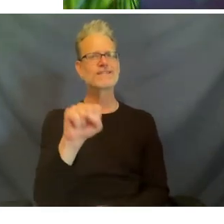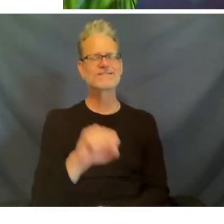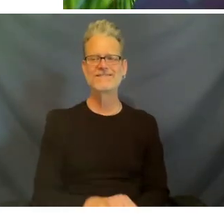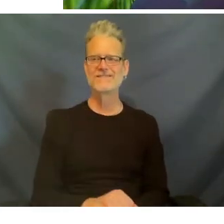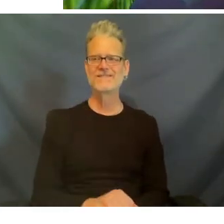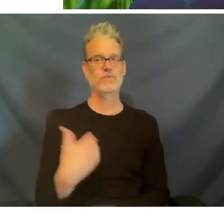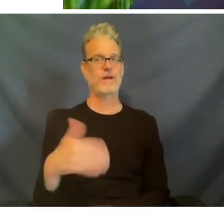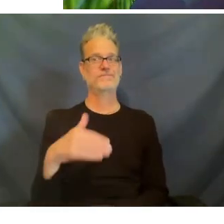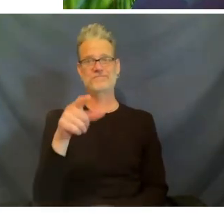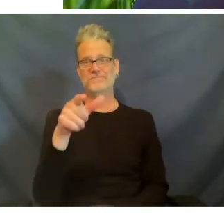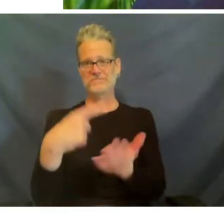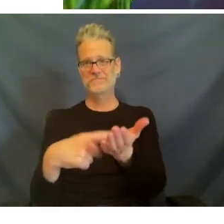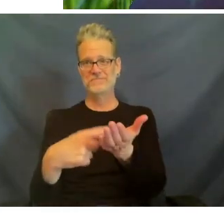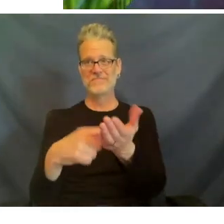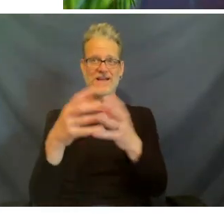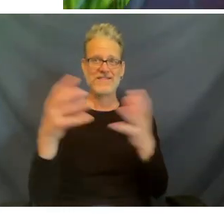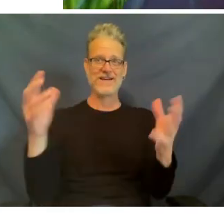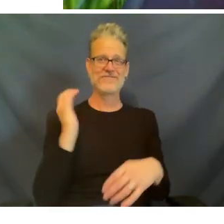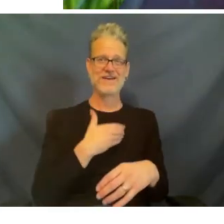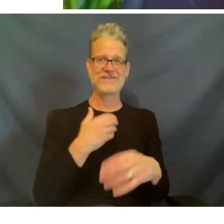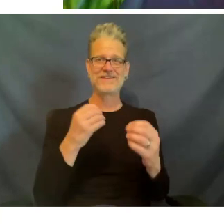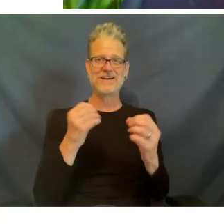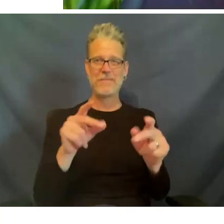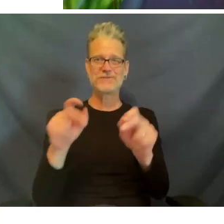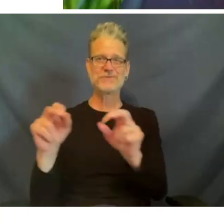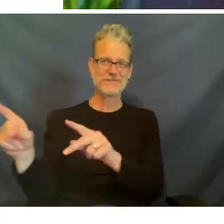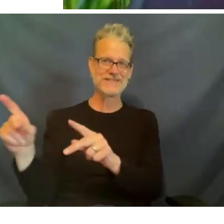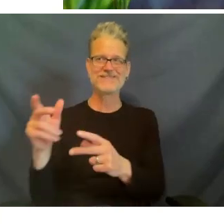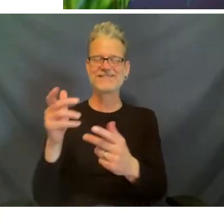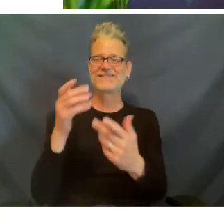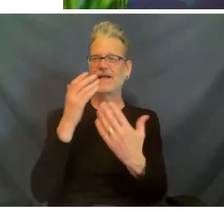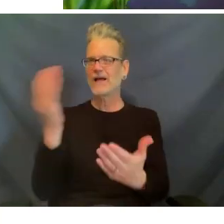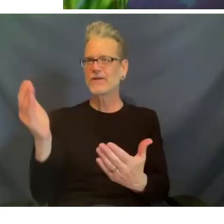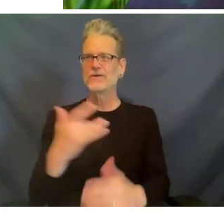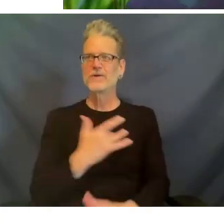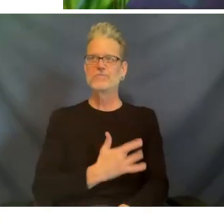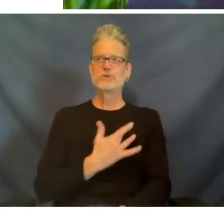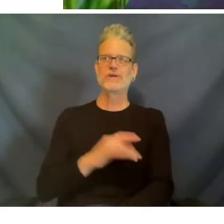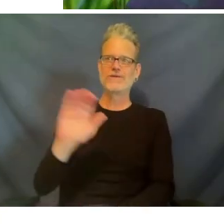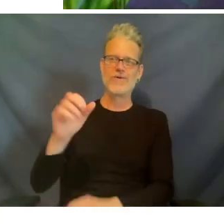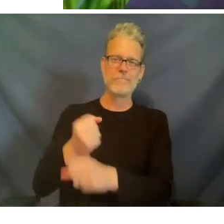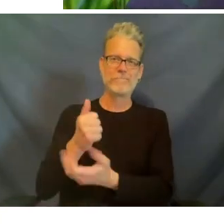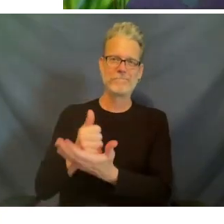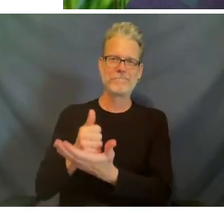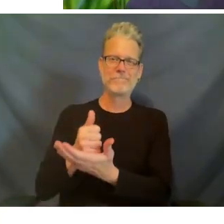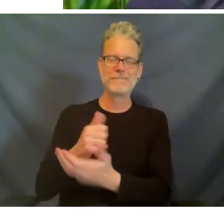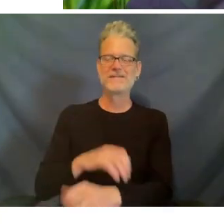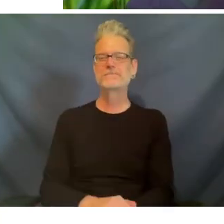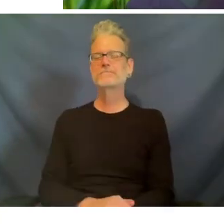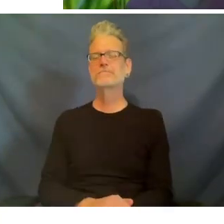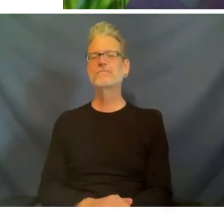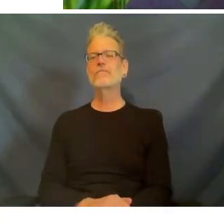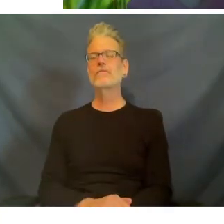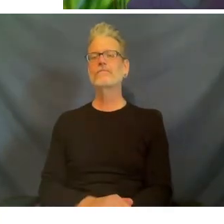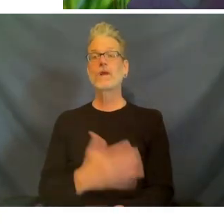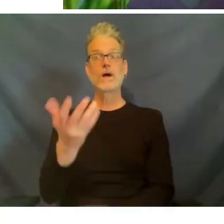lot of our existing opportunities, and definitely appreciate all your help on that. So what you're seeing